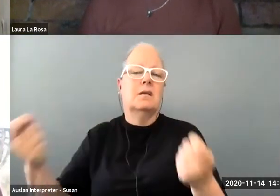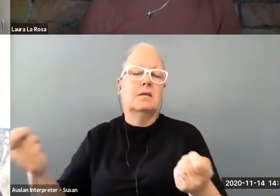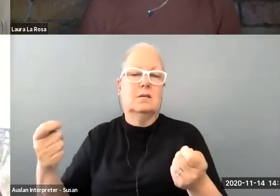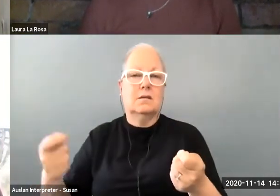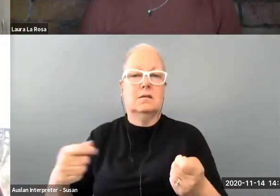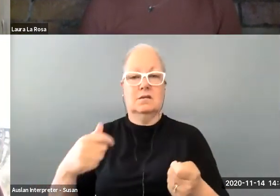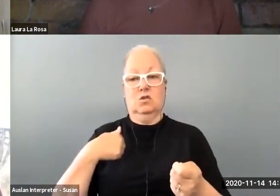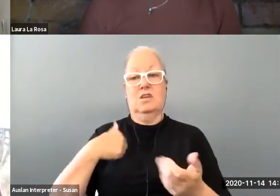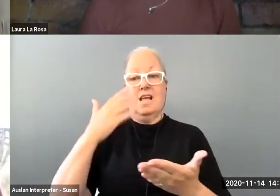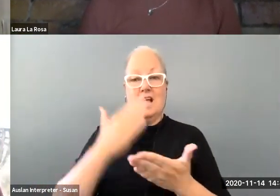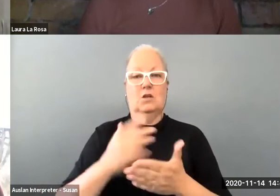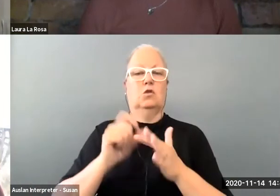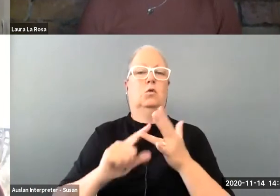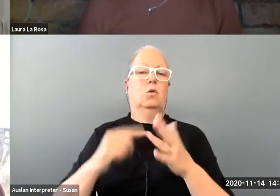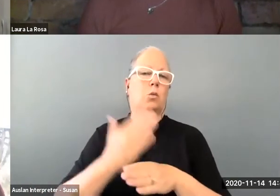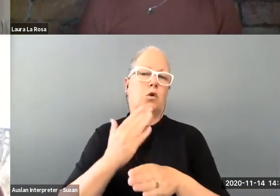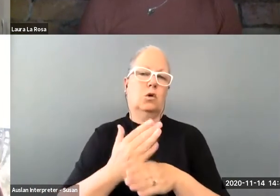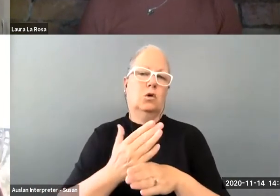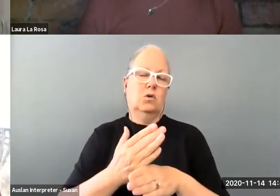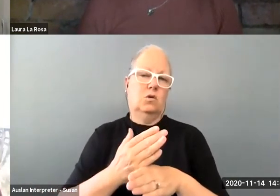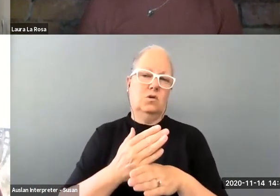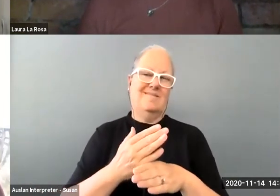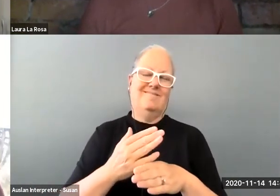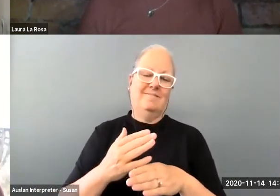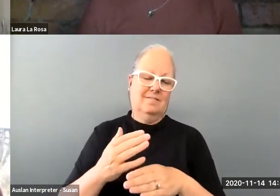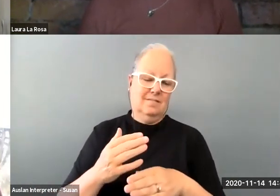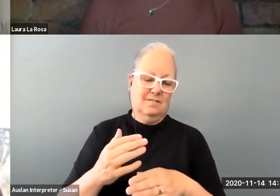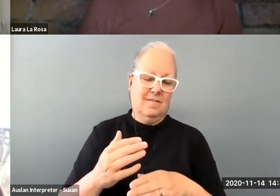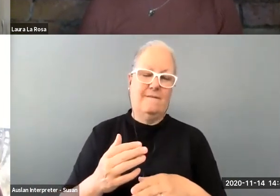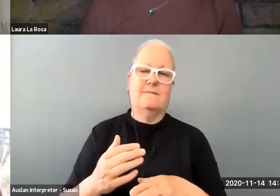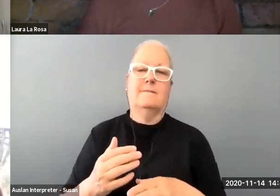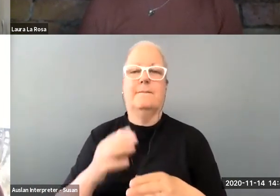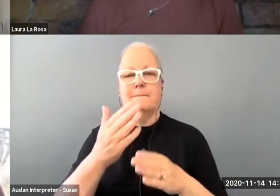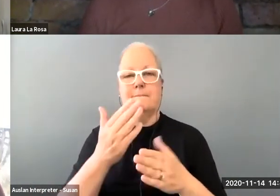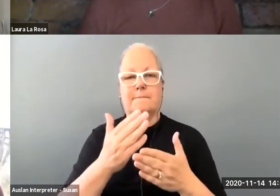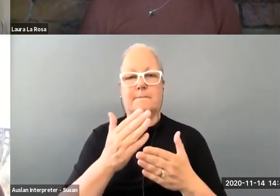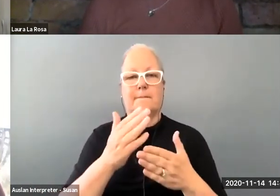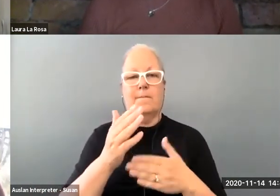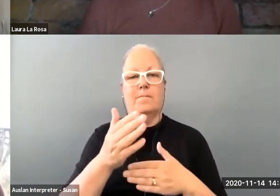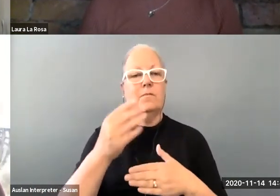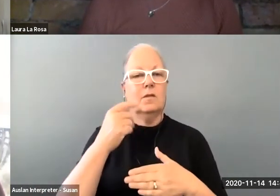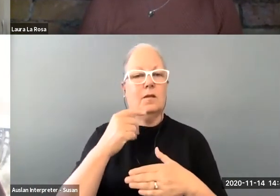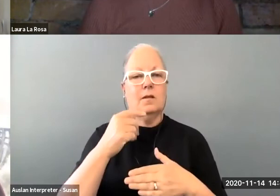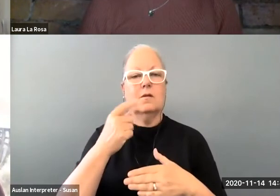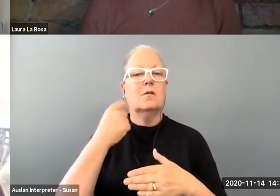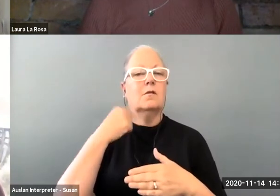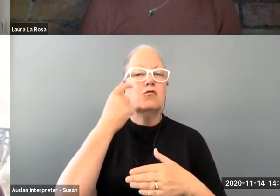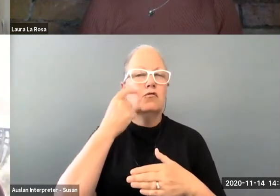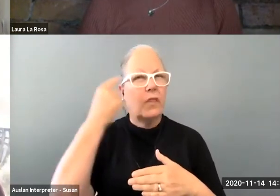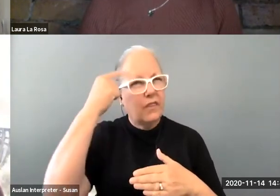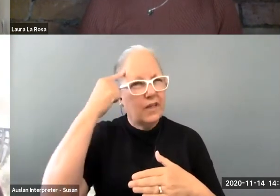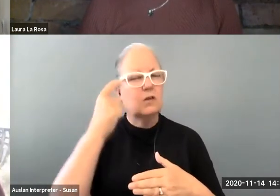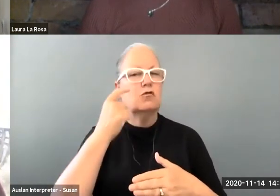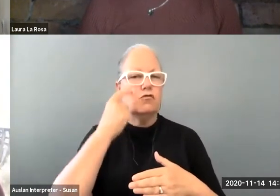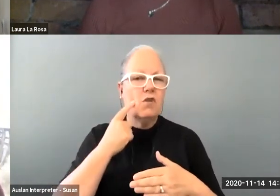do the work and not to just, you know, to actually think and try and